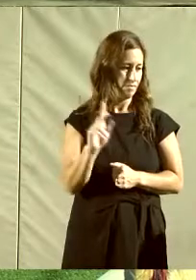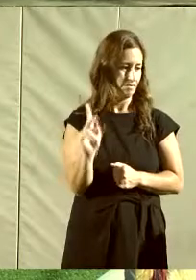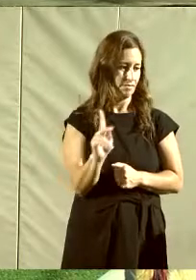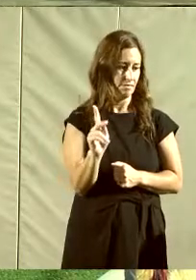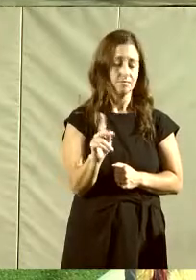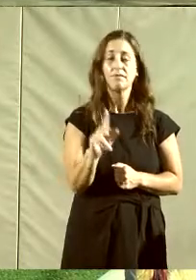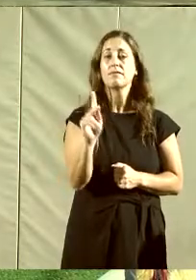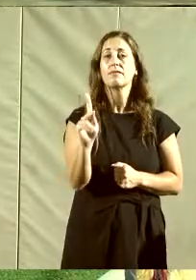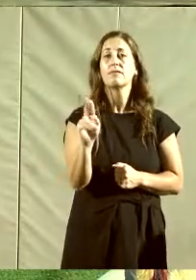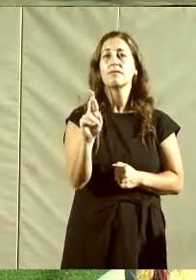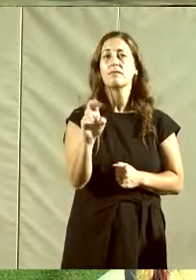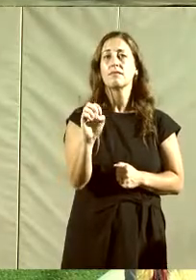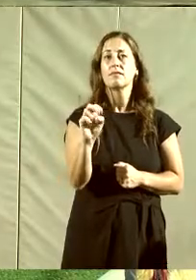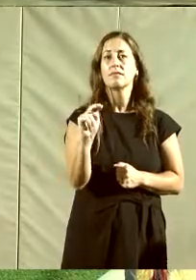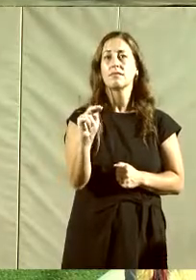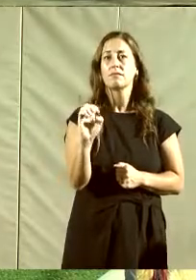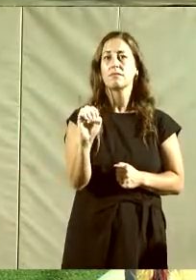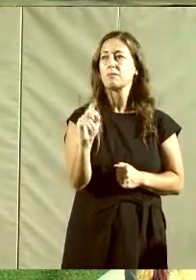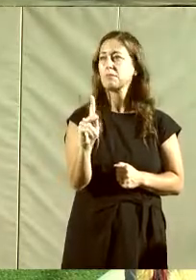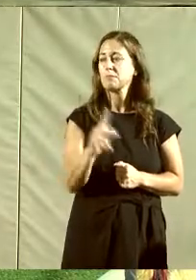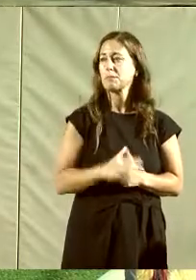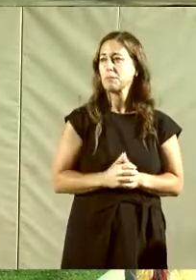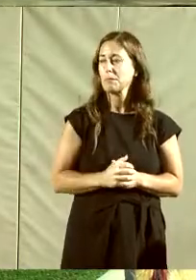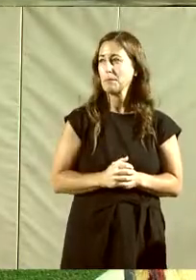Caitlin Krennick.